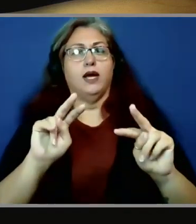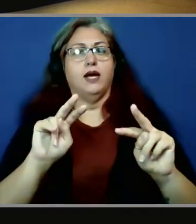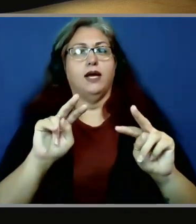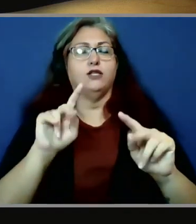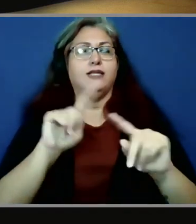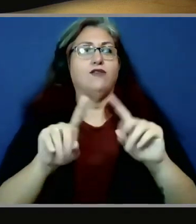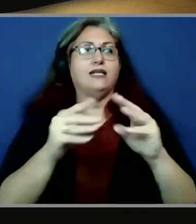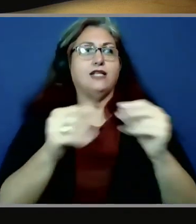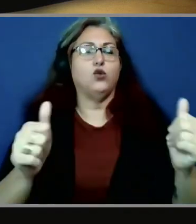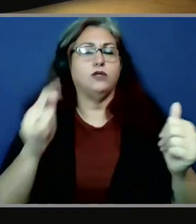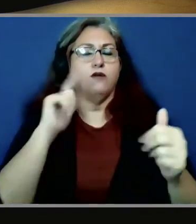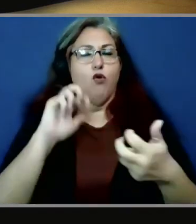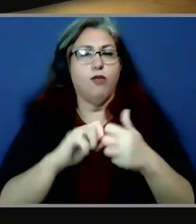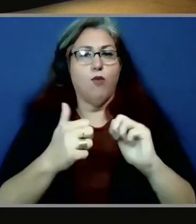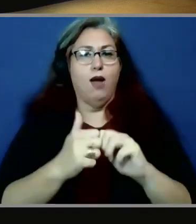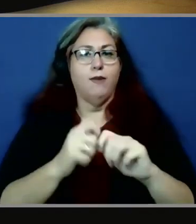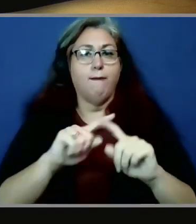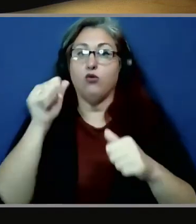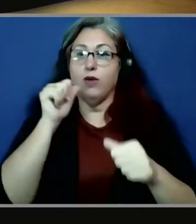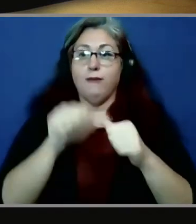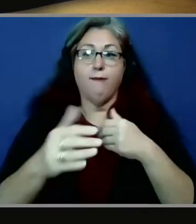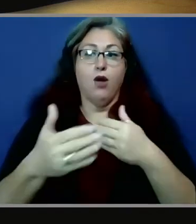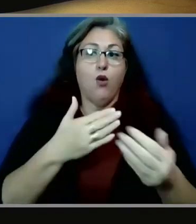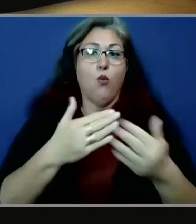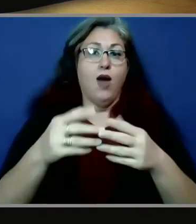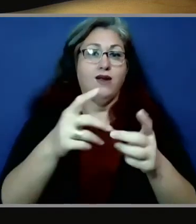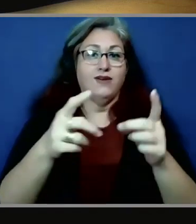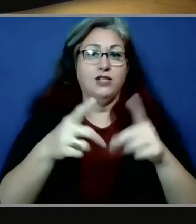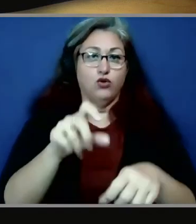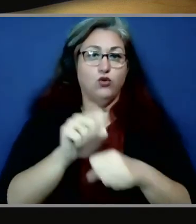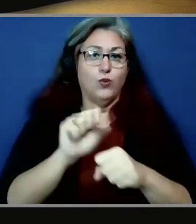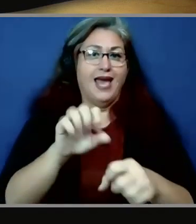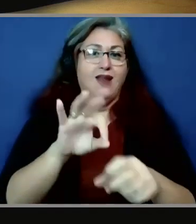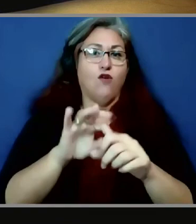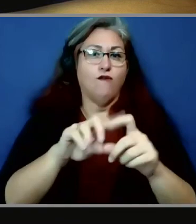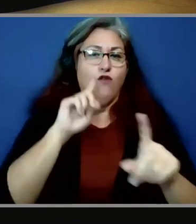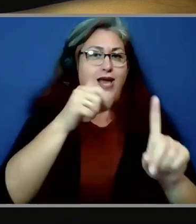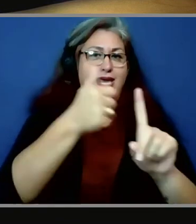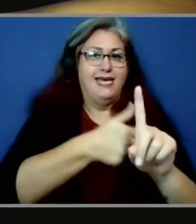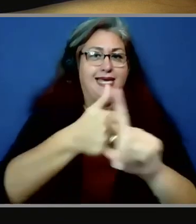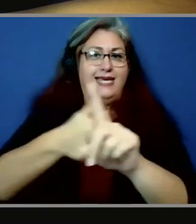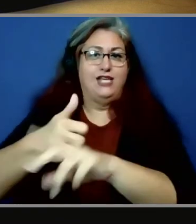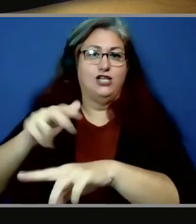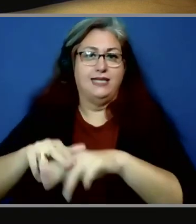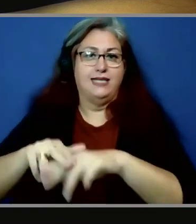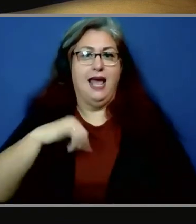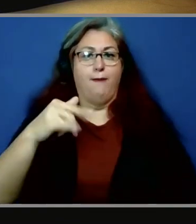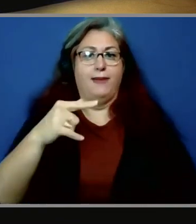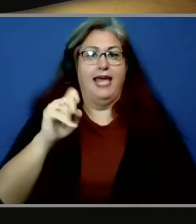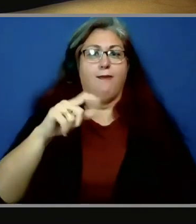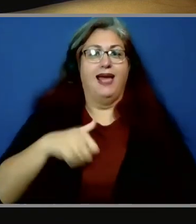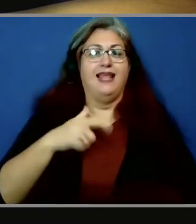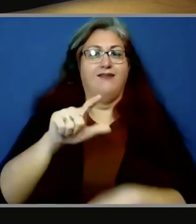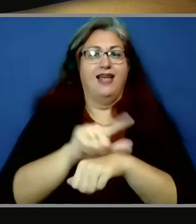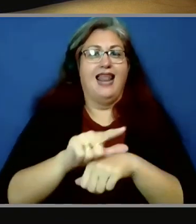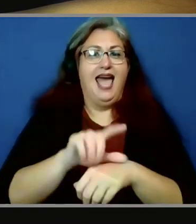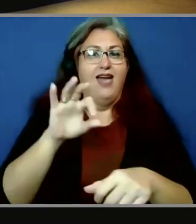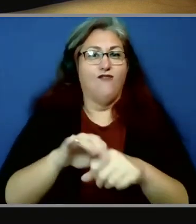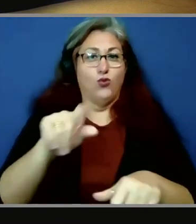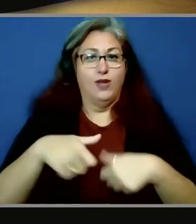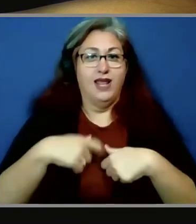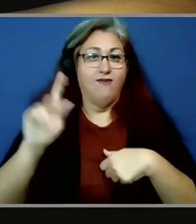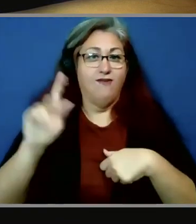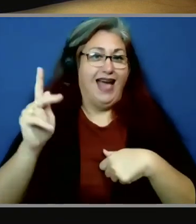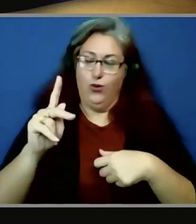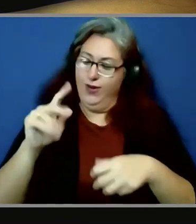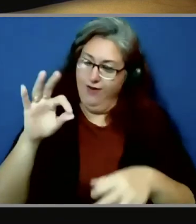solutions to problems. Remember, whatever district you're in, you can vote for every council seat. I'm Gabe Johnson. I live on Lanai. Vote if you live in Kahului, vote